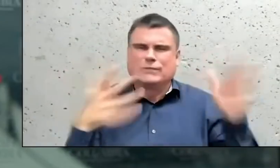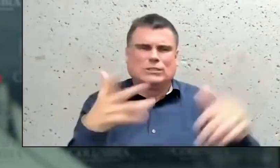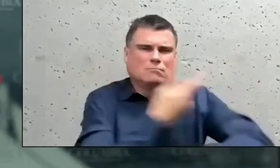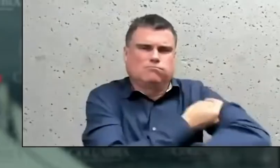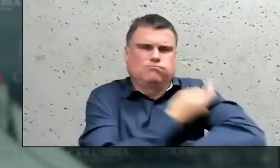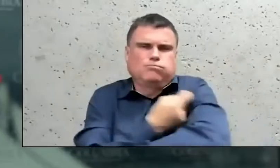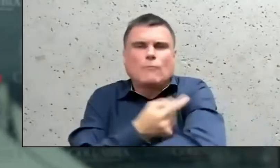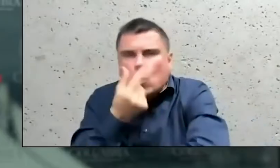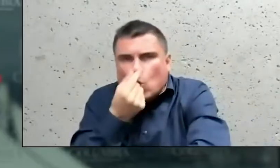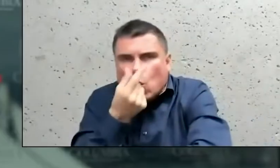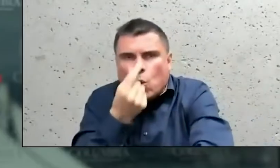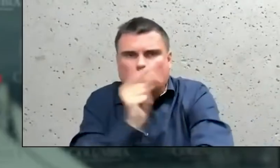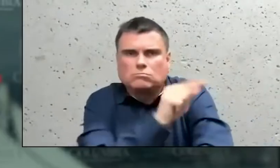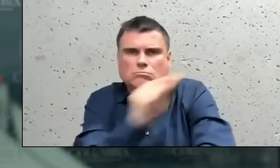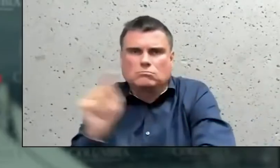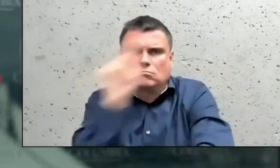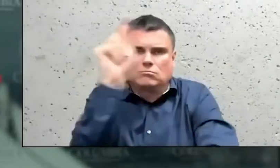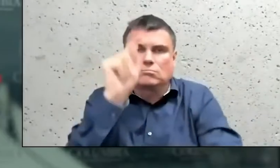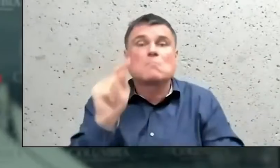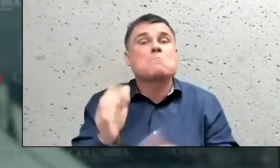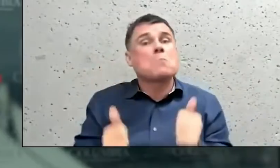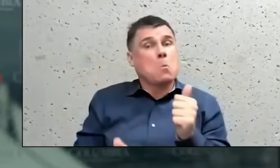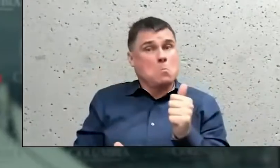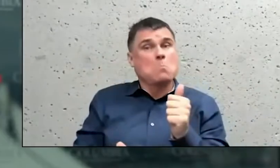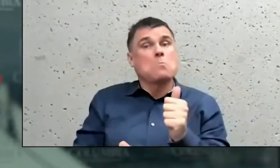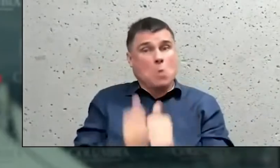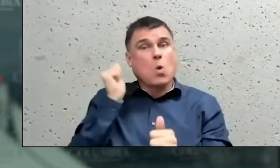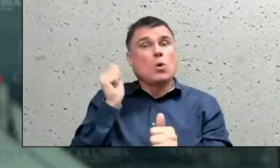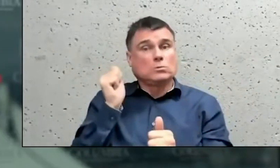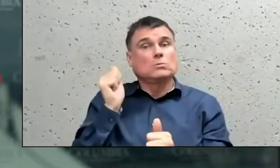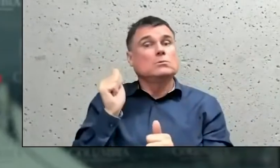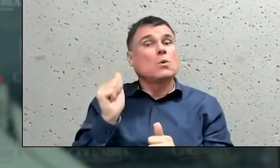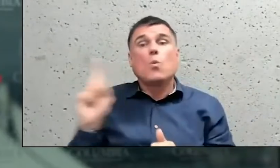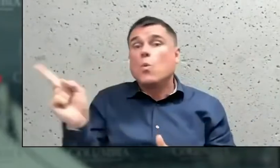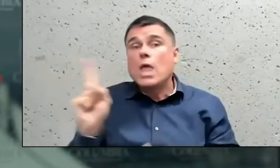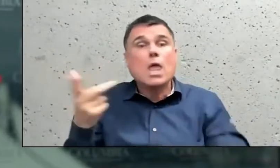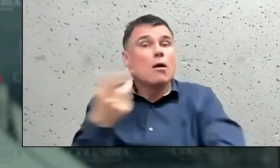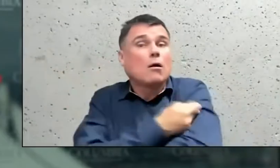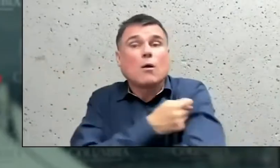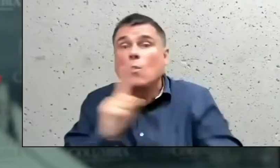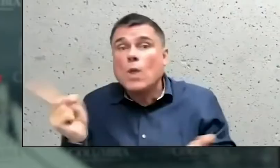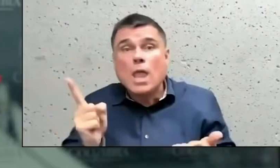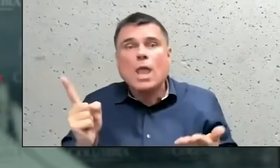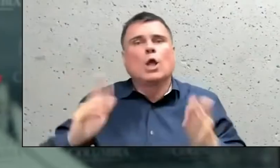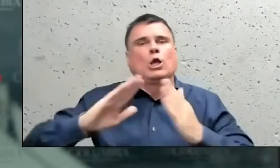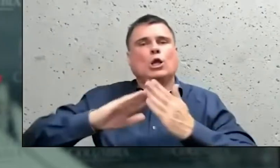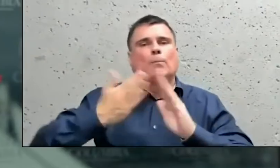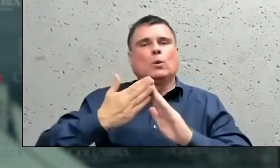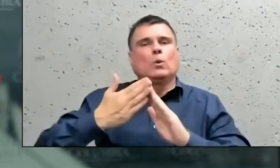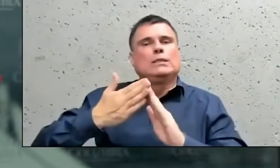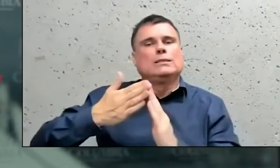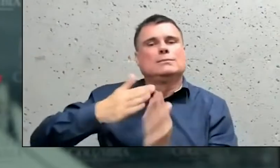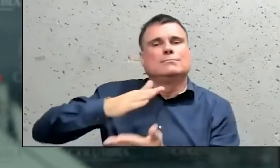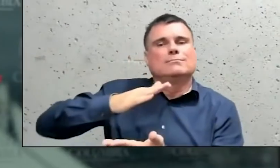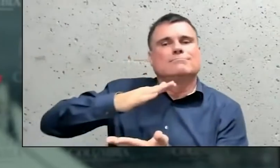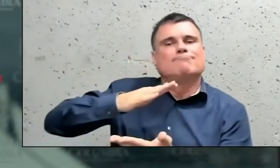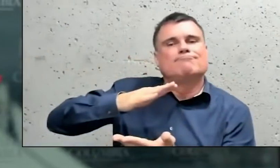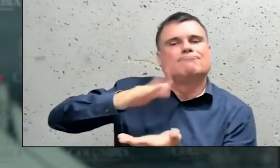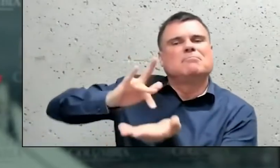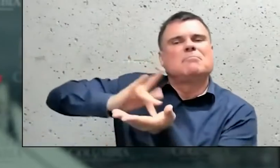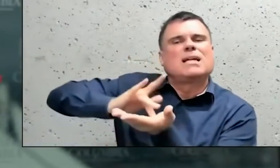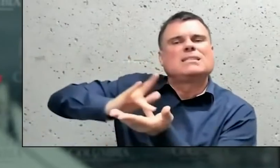that. The vast majority of those doses have been delivered by community pharmacy. That number, I believe, is in the neighborhood